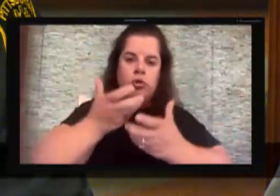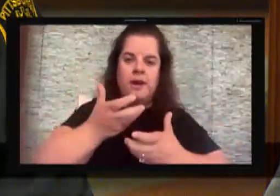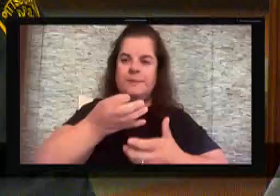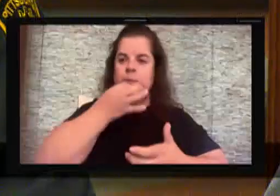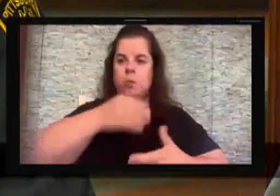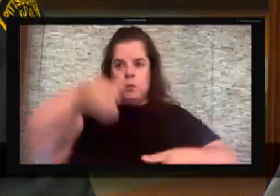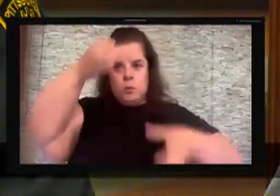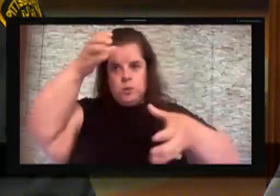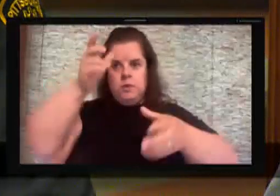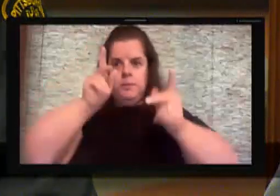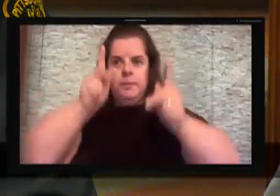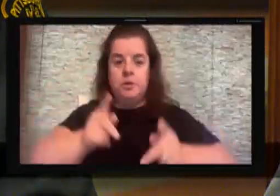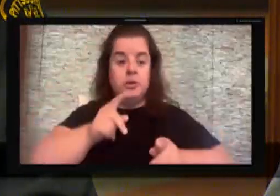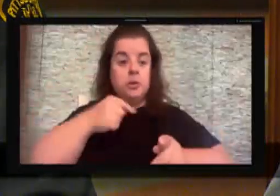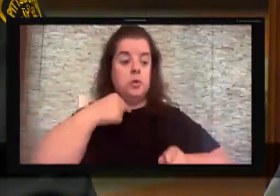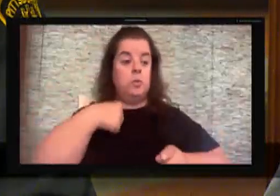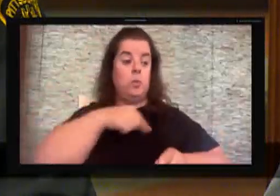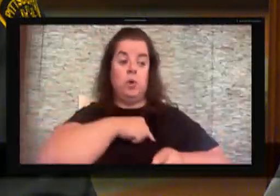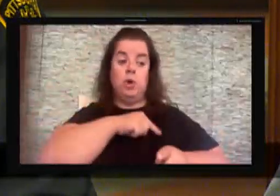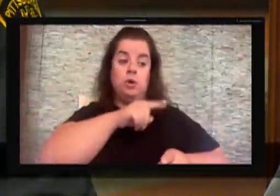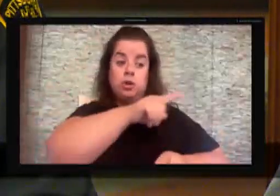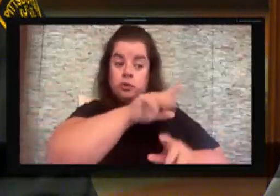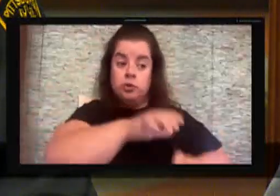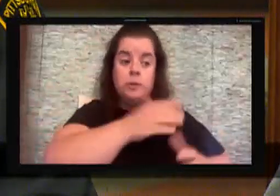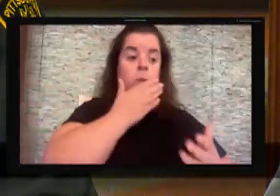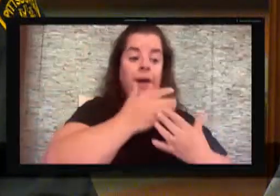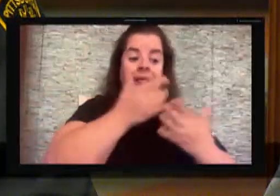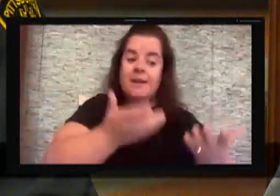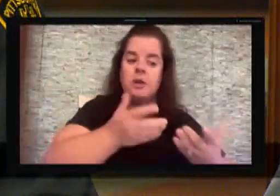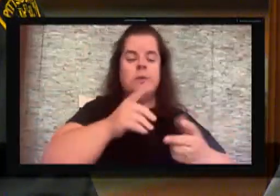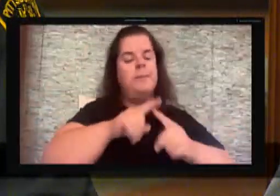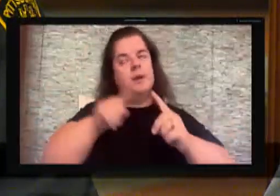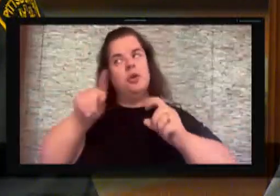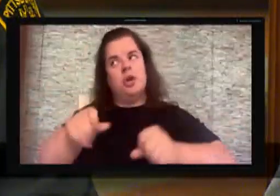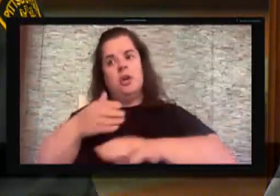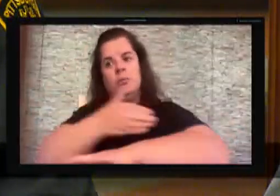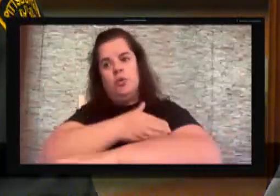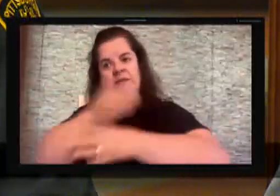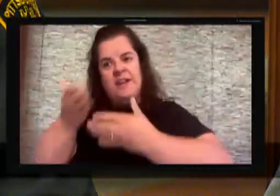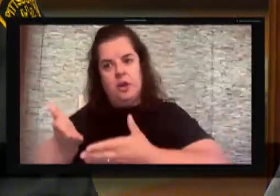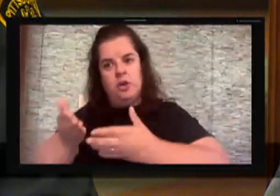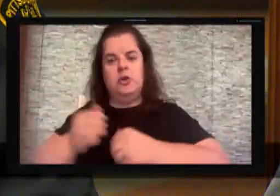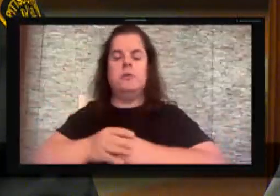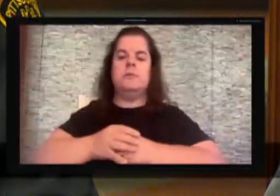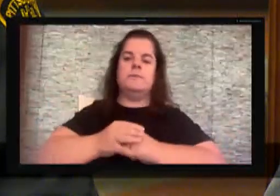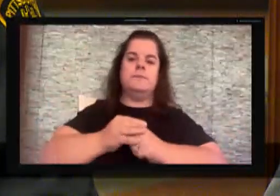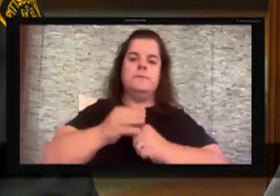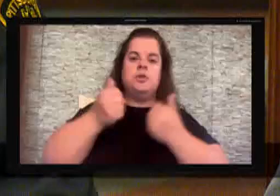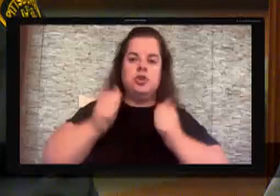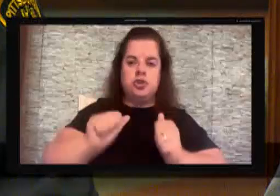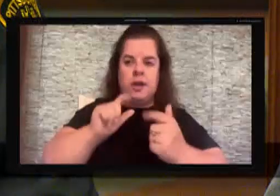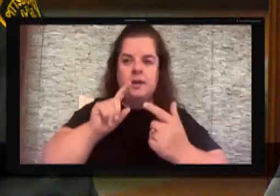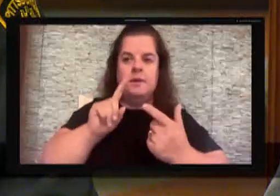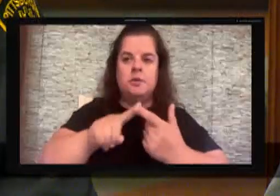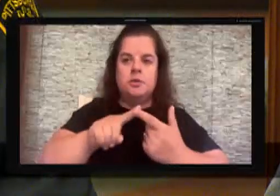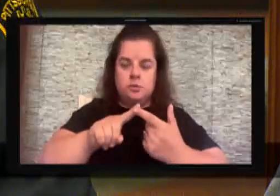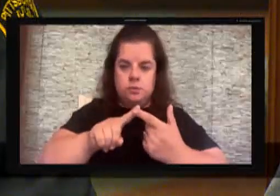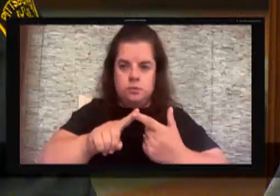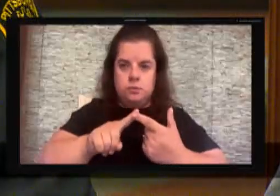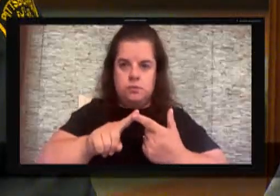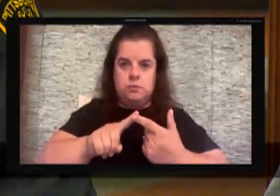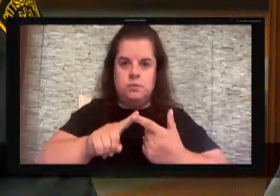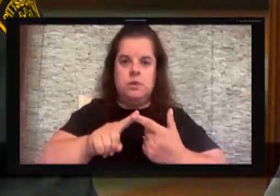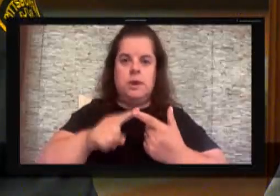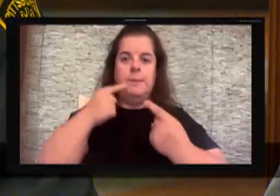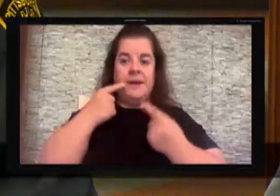you're doing well here, or you can really improve in this area. Mm-hmm. So it's really just trying to be efficient